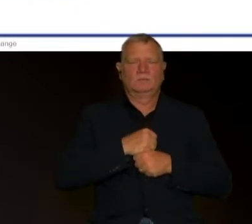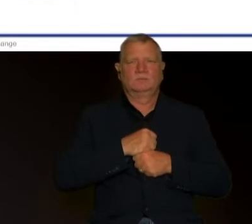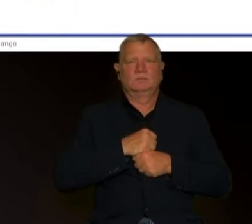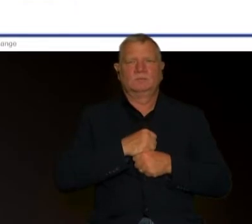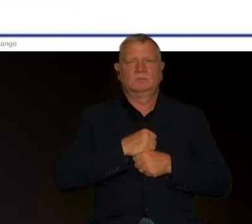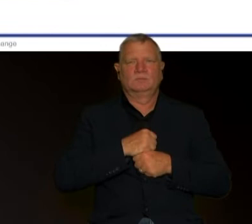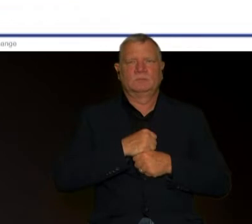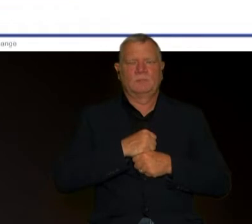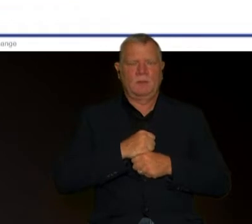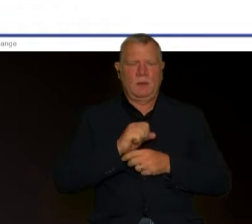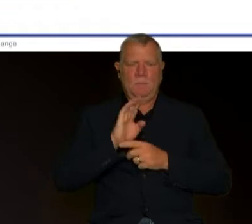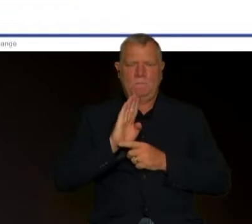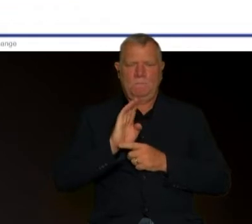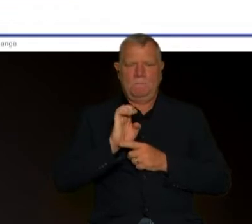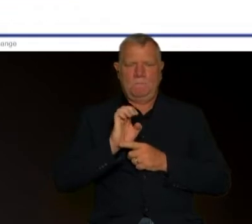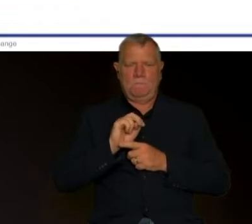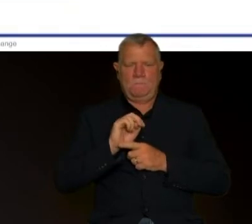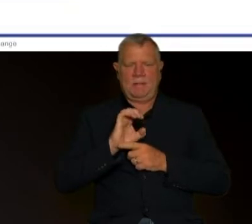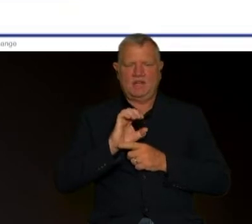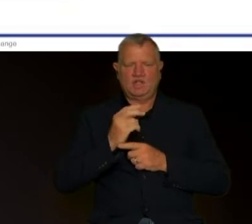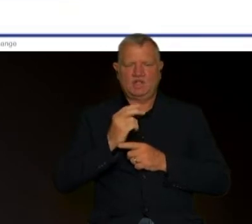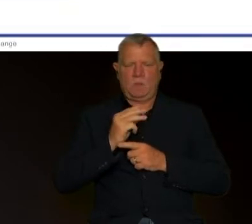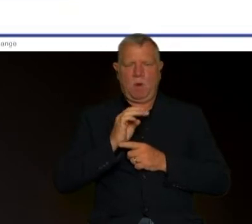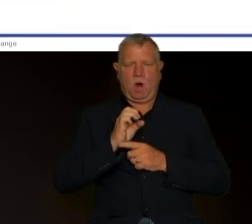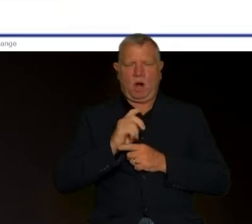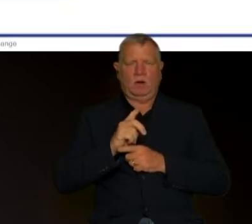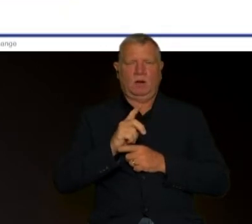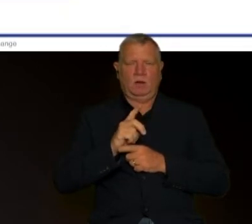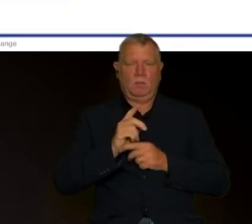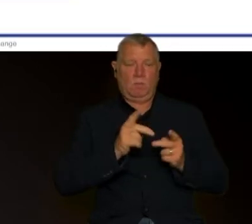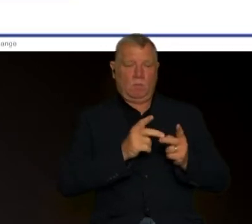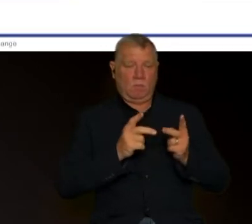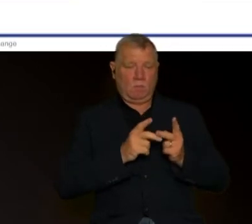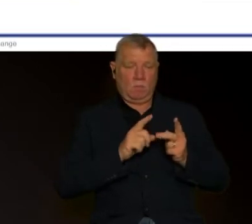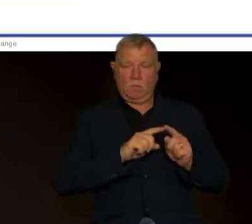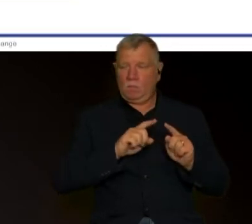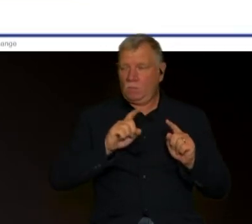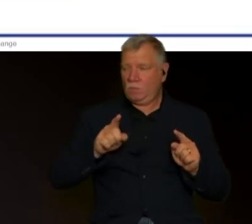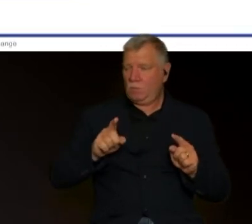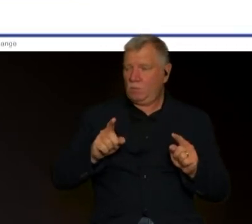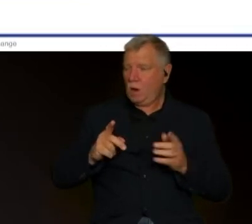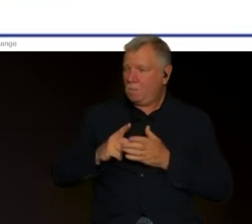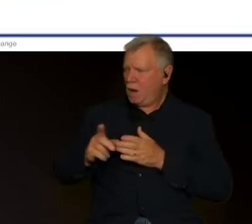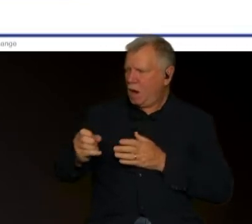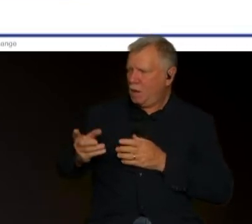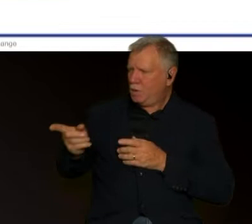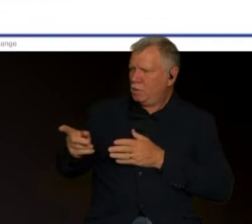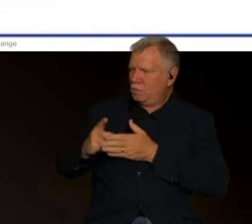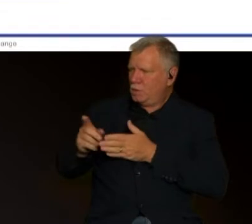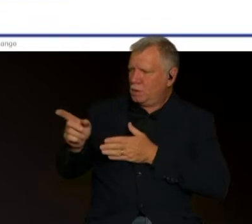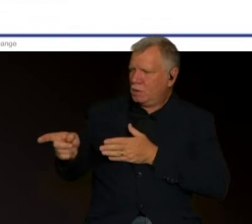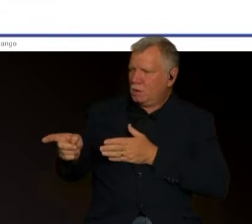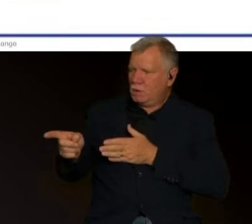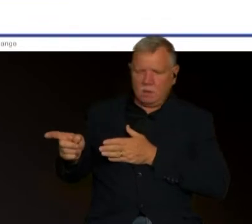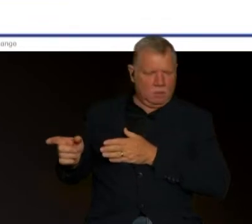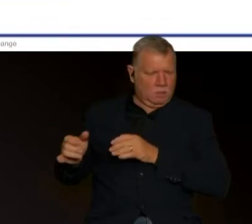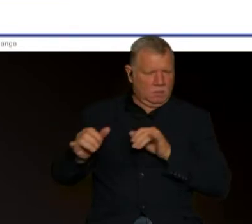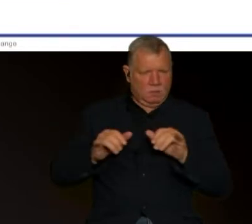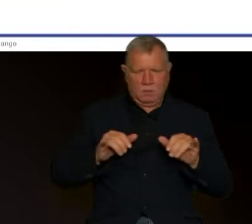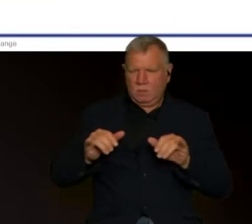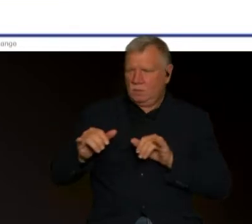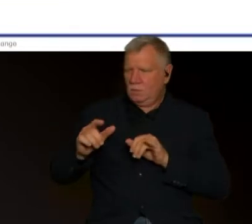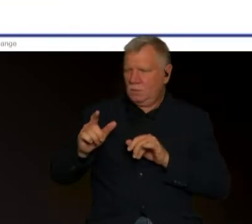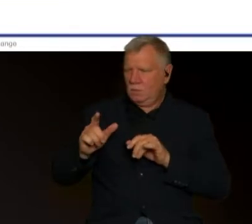going to do the benchmarks, right? The benchmarking is the positions market. How much does the market